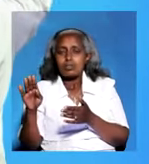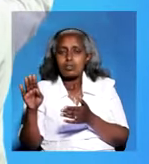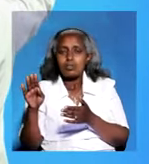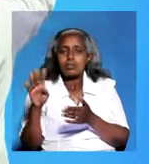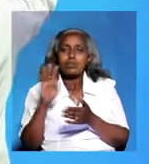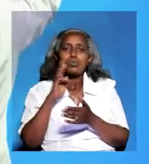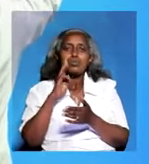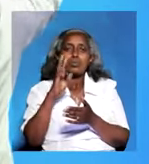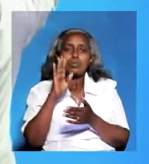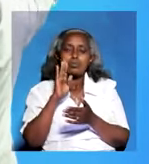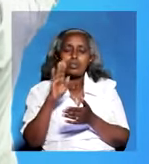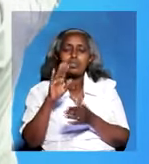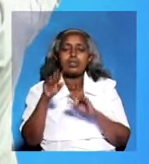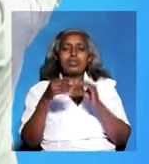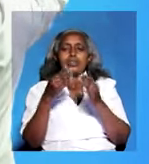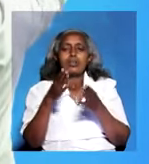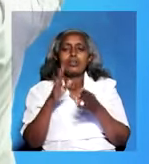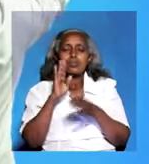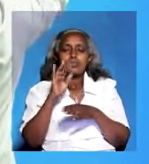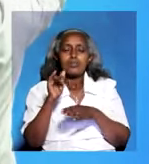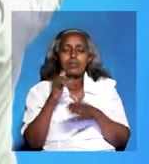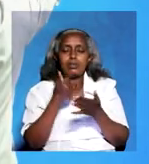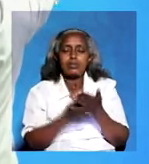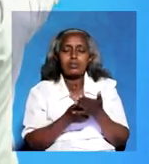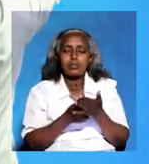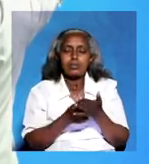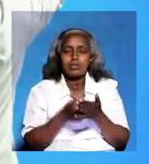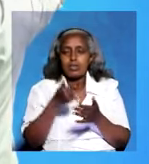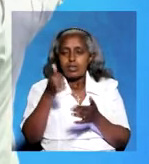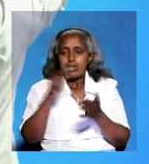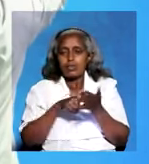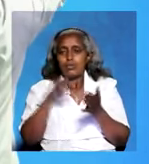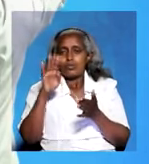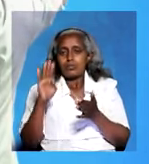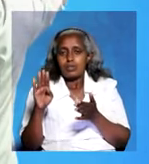be given by it is a dot b